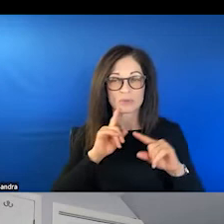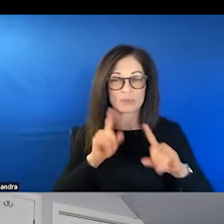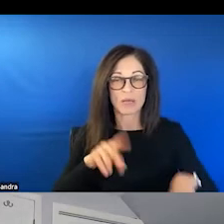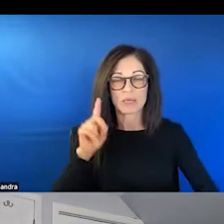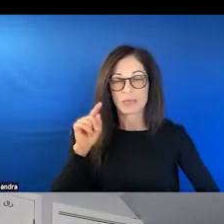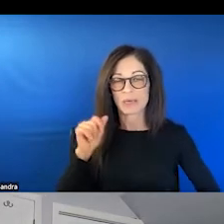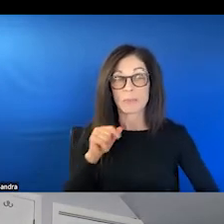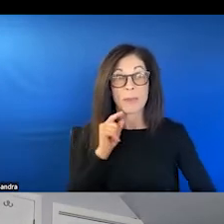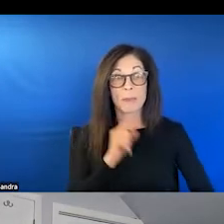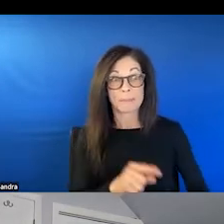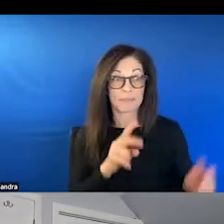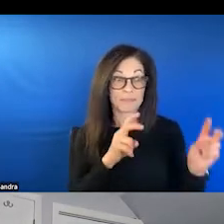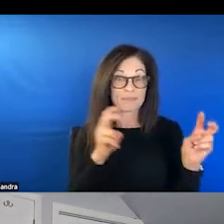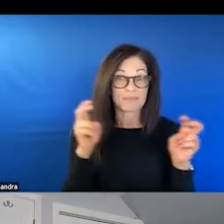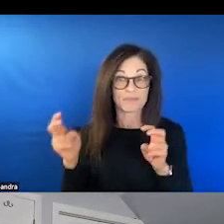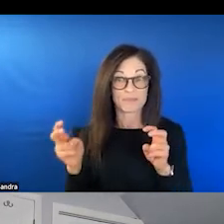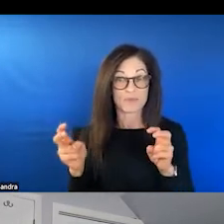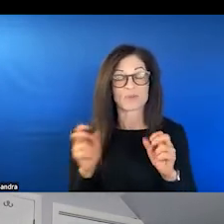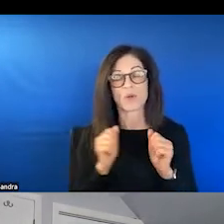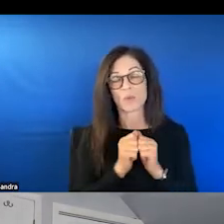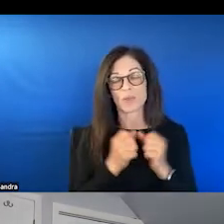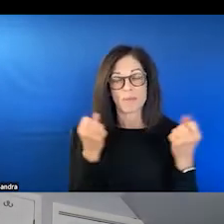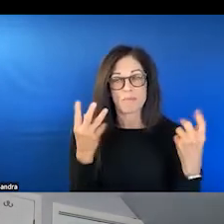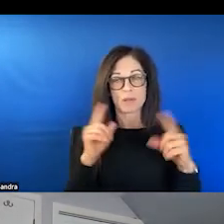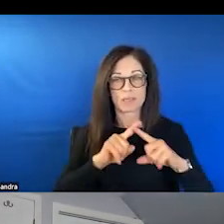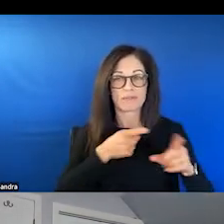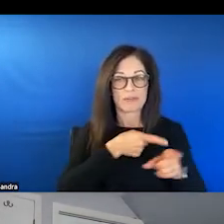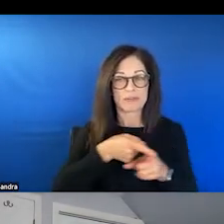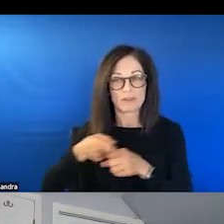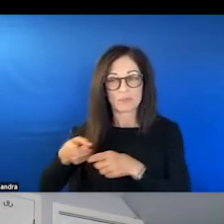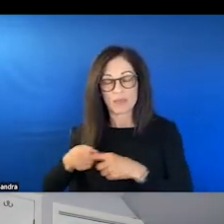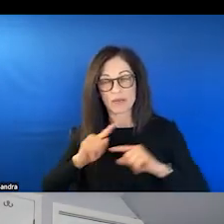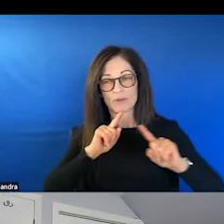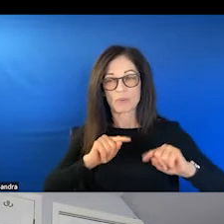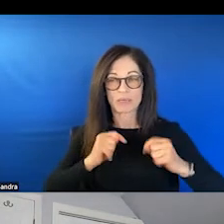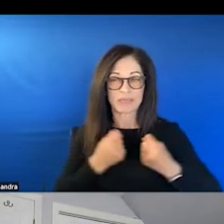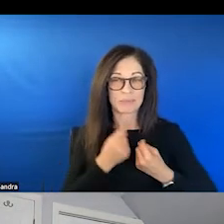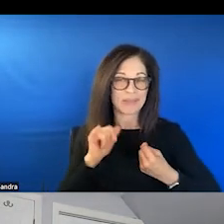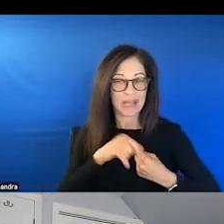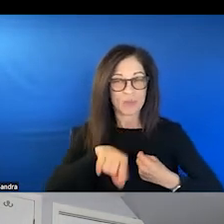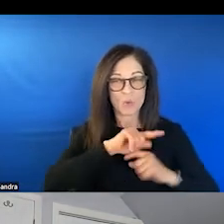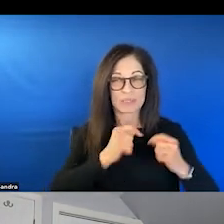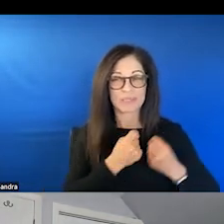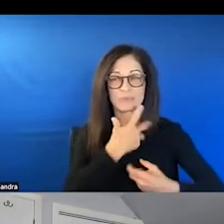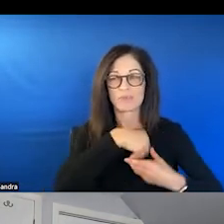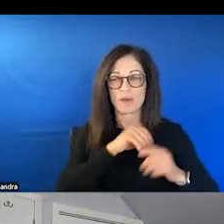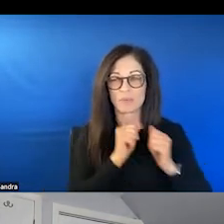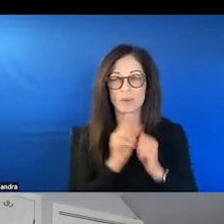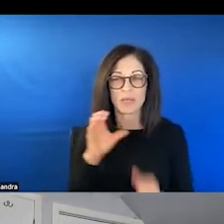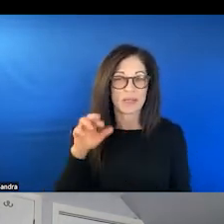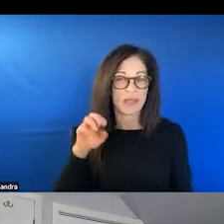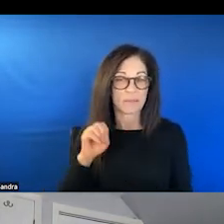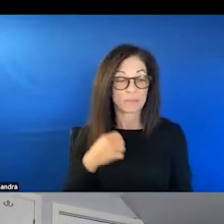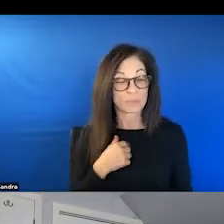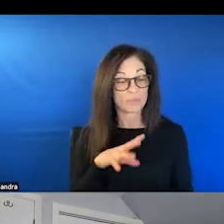issues apply in particular with multidisciplinary response teams like those involved in CARE. We've been engaged with the city for